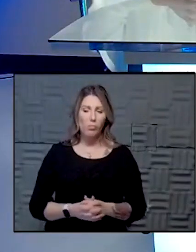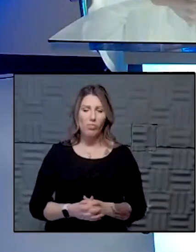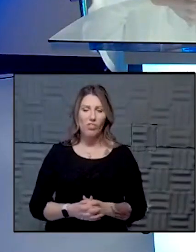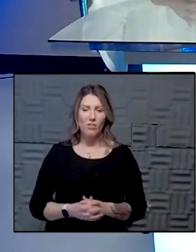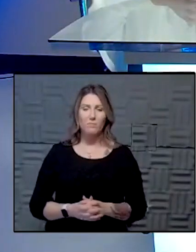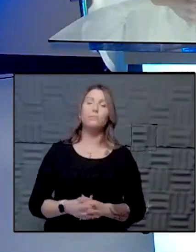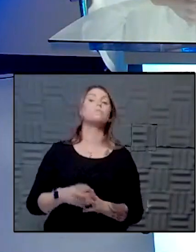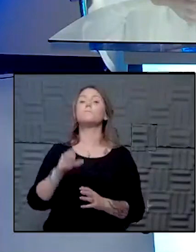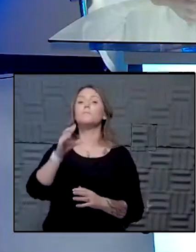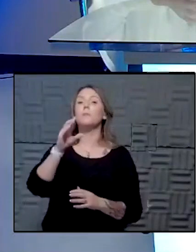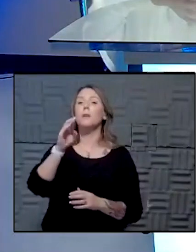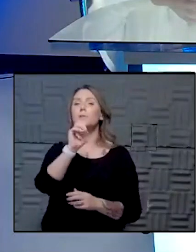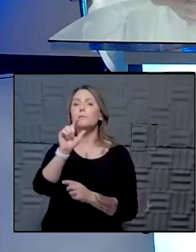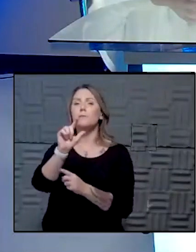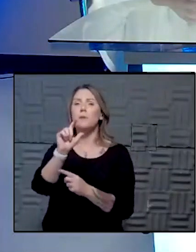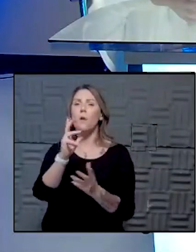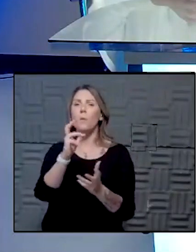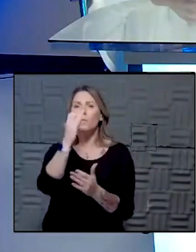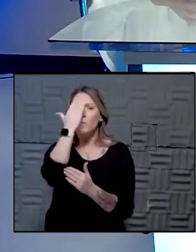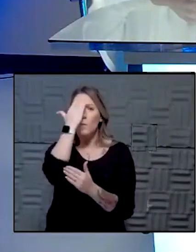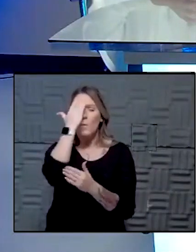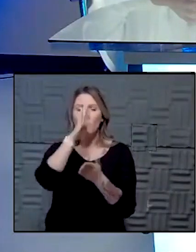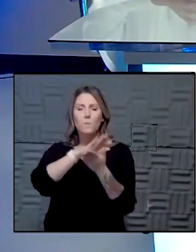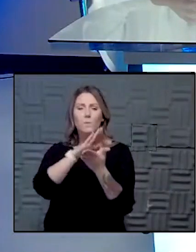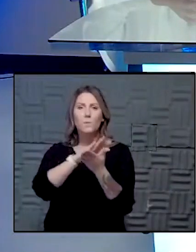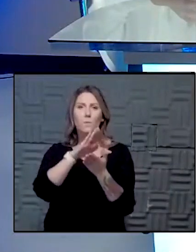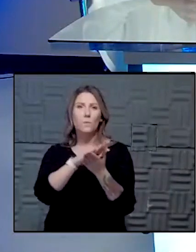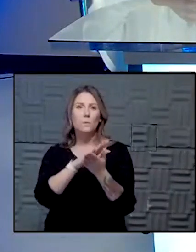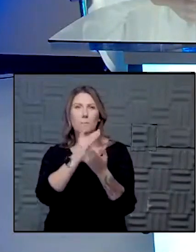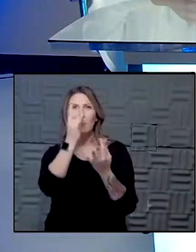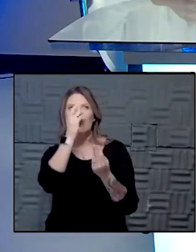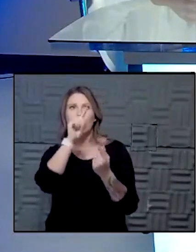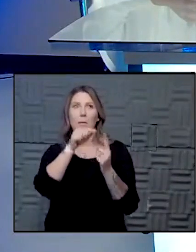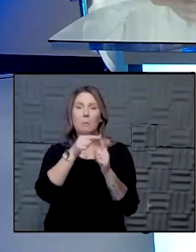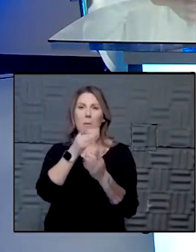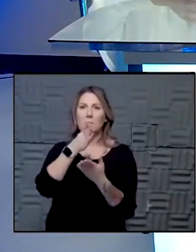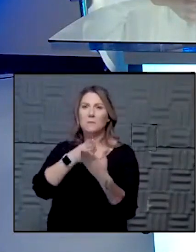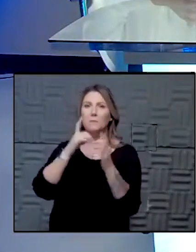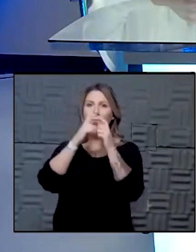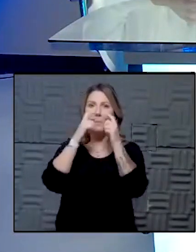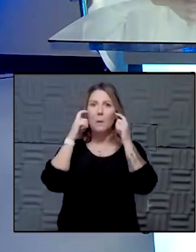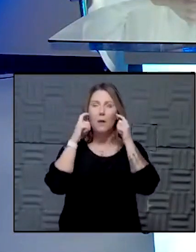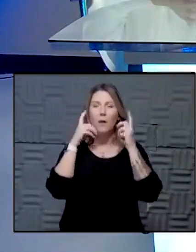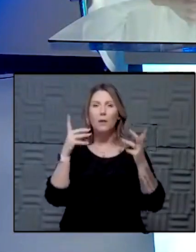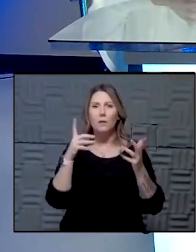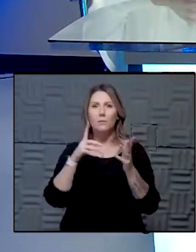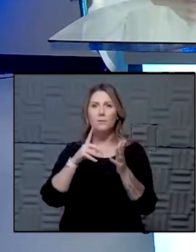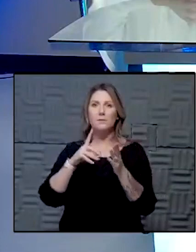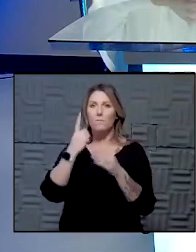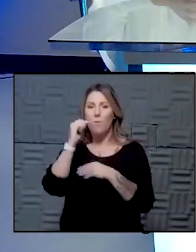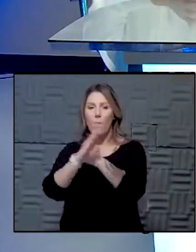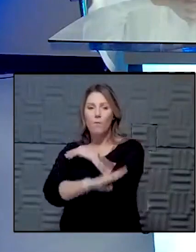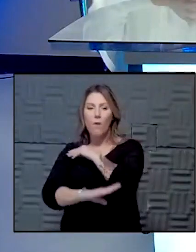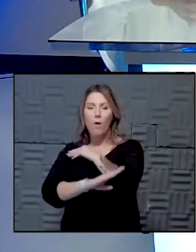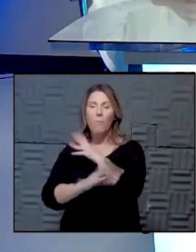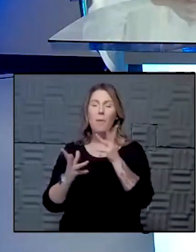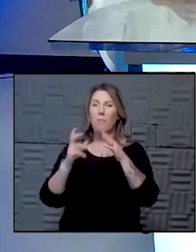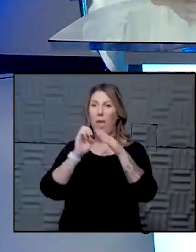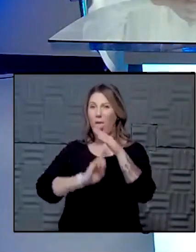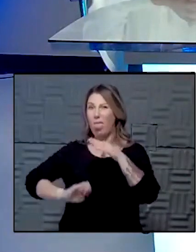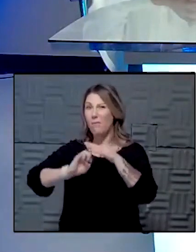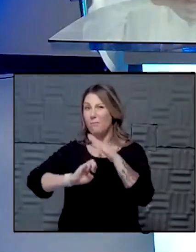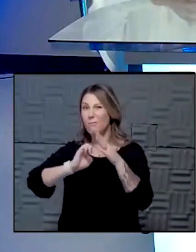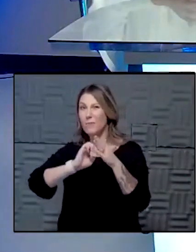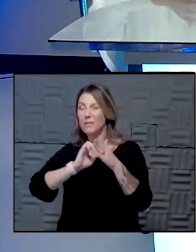Sel wants to know, some schools are considering lifting mask mandates in schools for fall, especially the elementary age kids, but so far